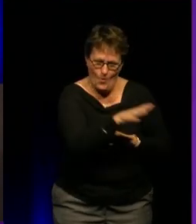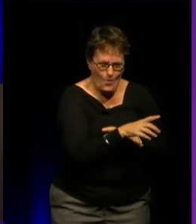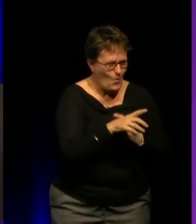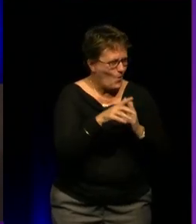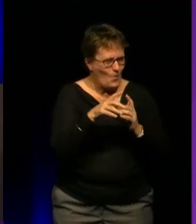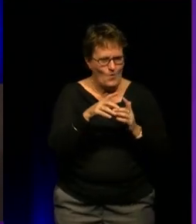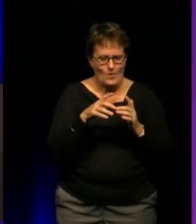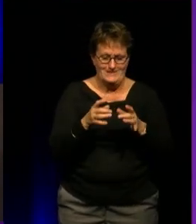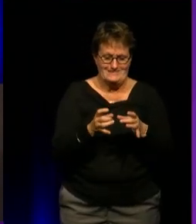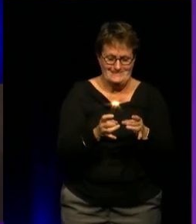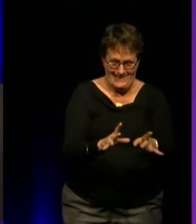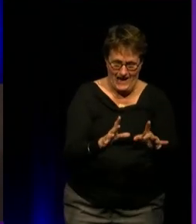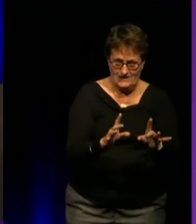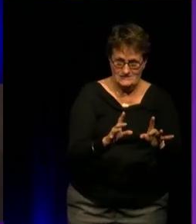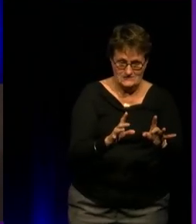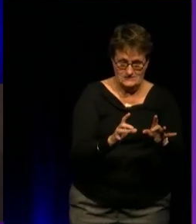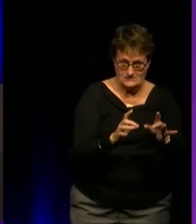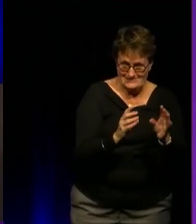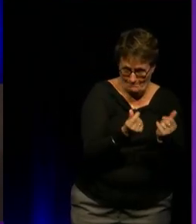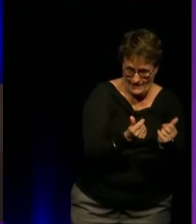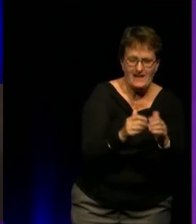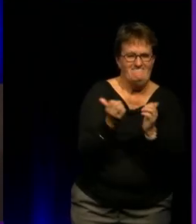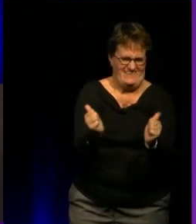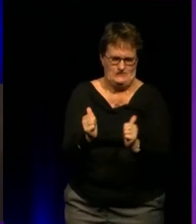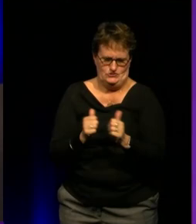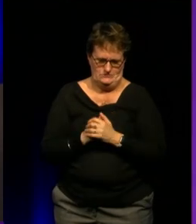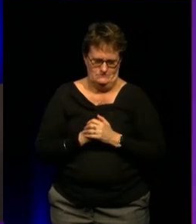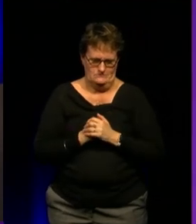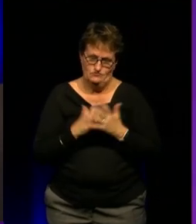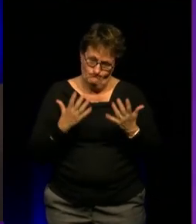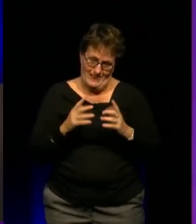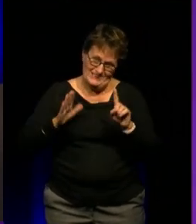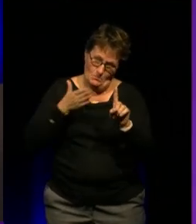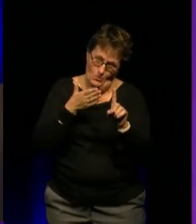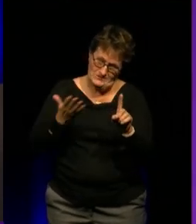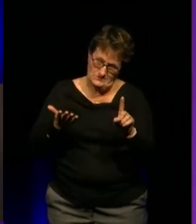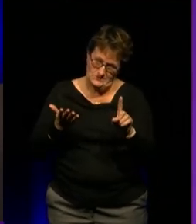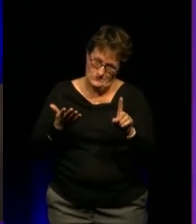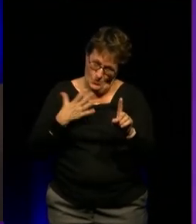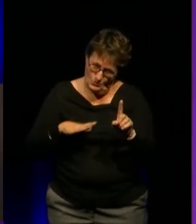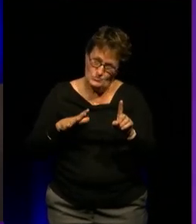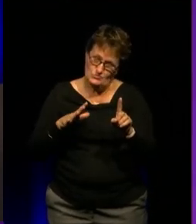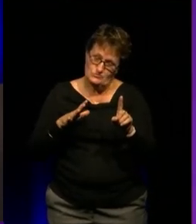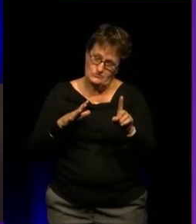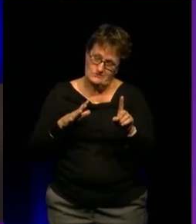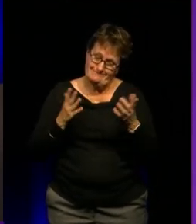therefore we finish. Mm. Yeah, it's good, isn't it? Very good statement. Yeah, there comes a point, I suppose, where,